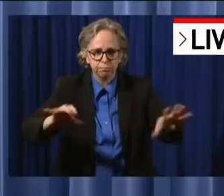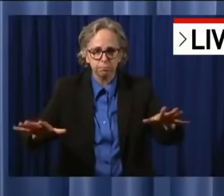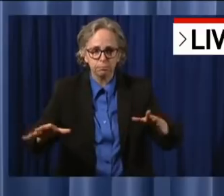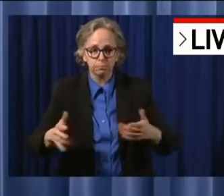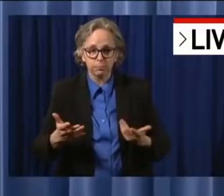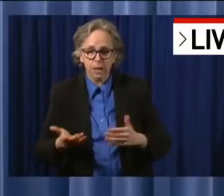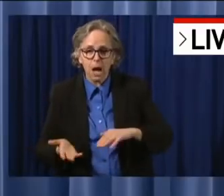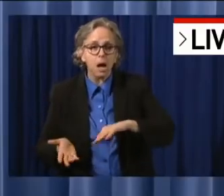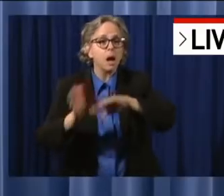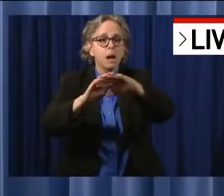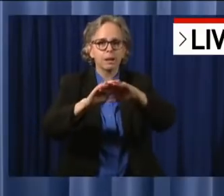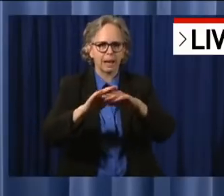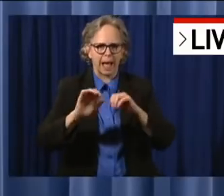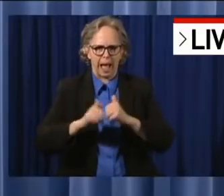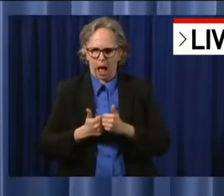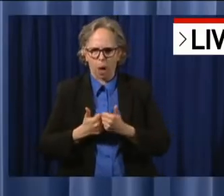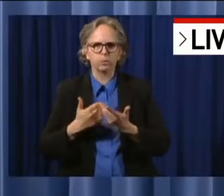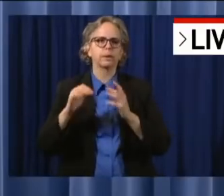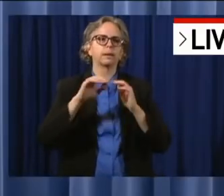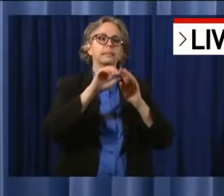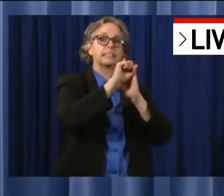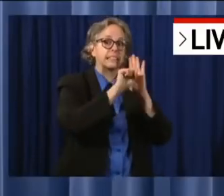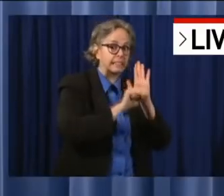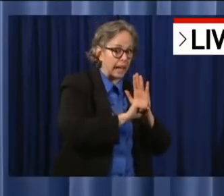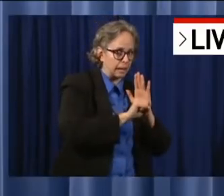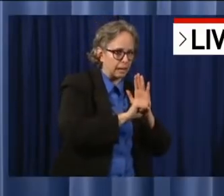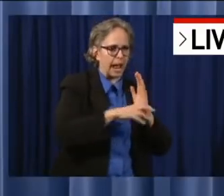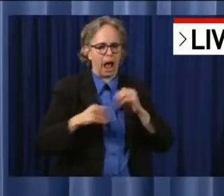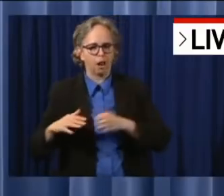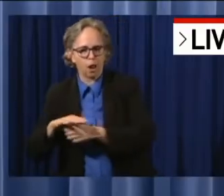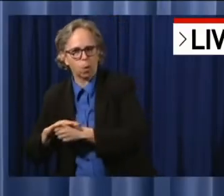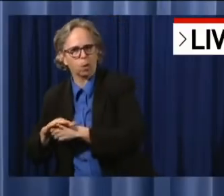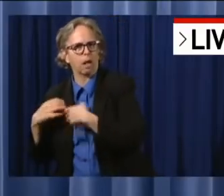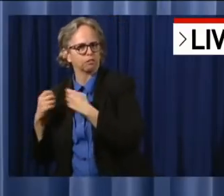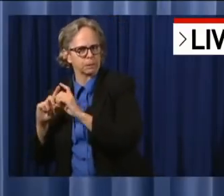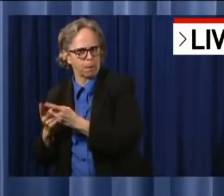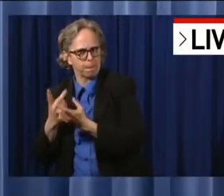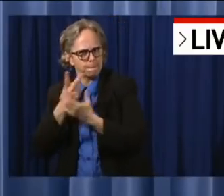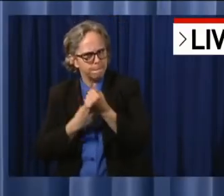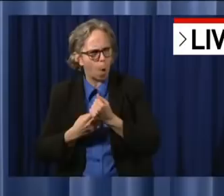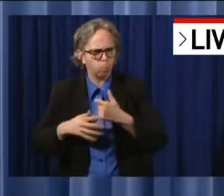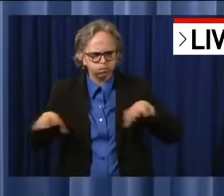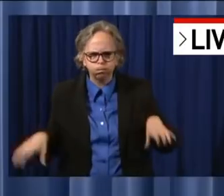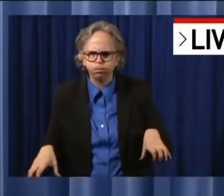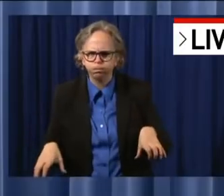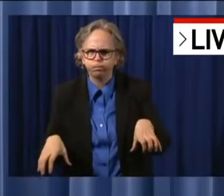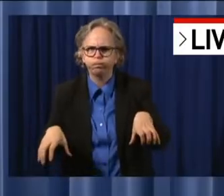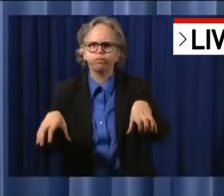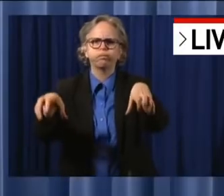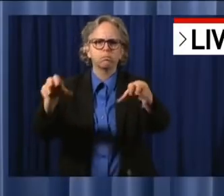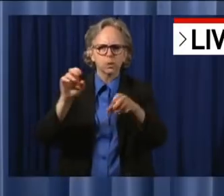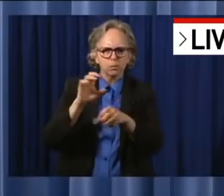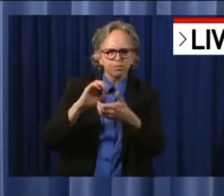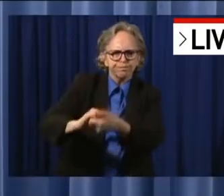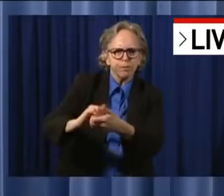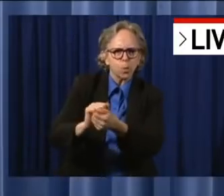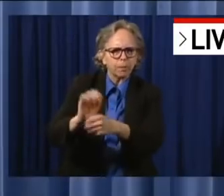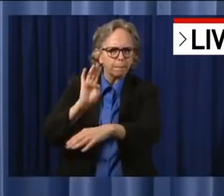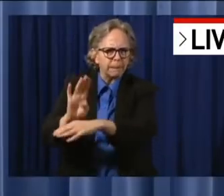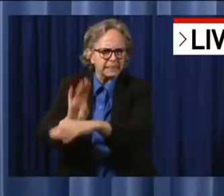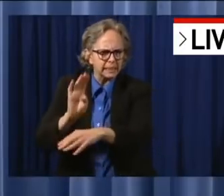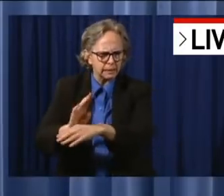also, of course, the private sector. And we would expect the private sector will continue to see them expand